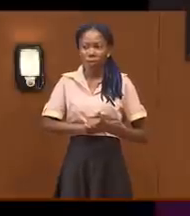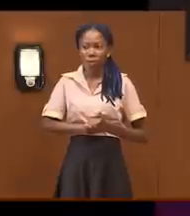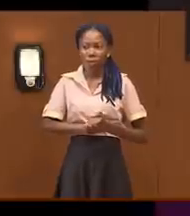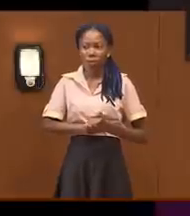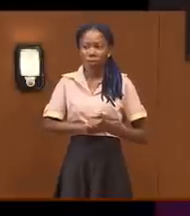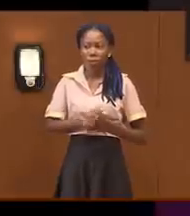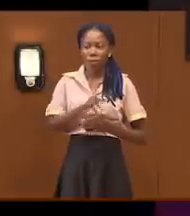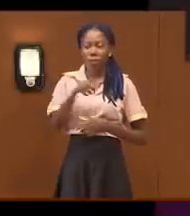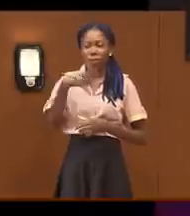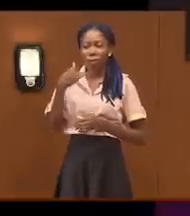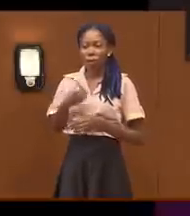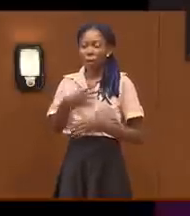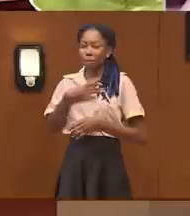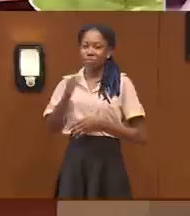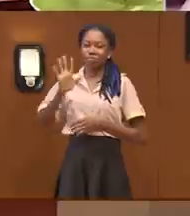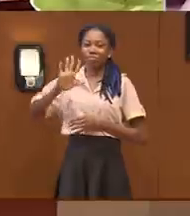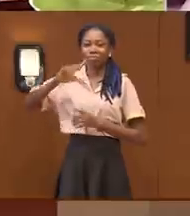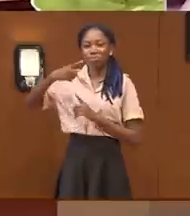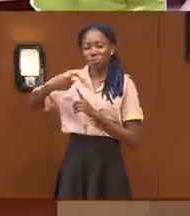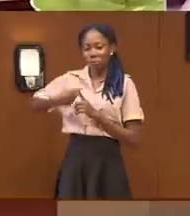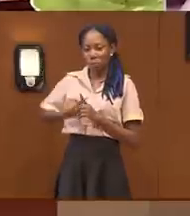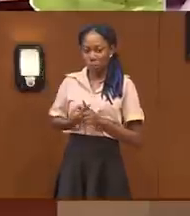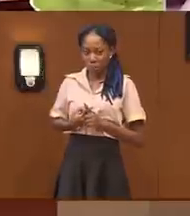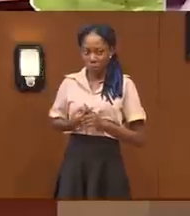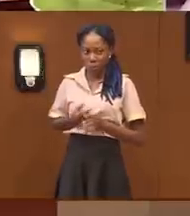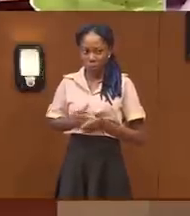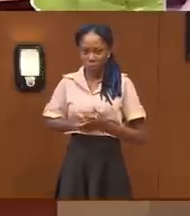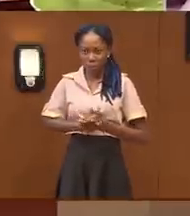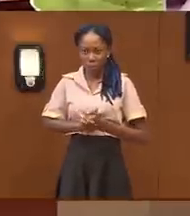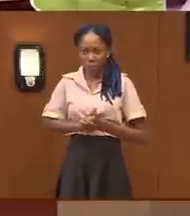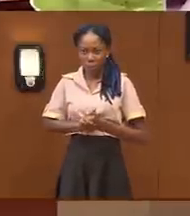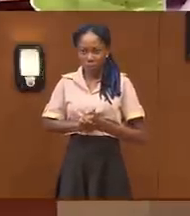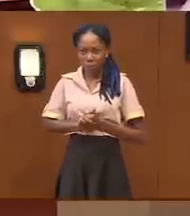Let them give me like 5 months, let me find another place.